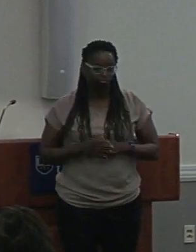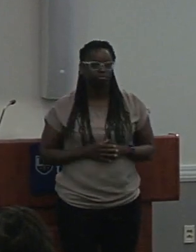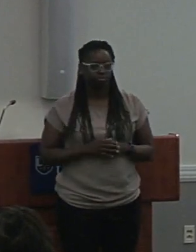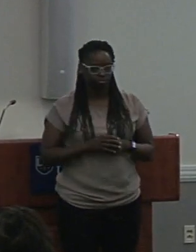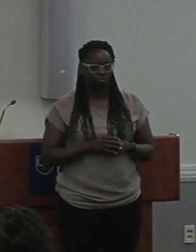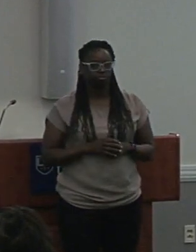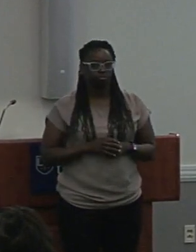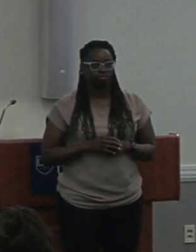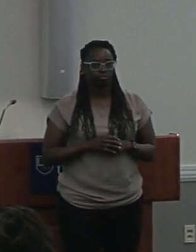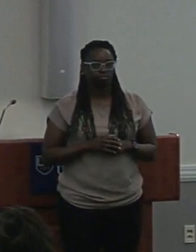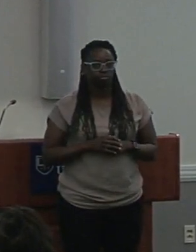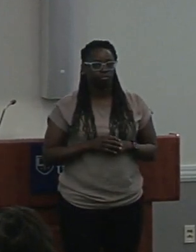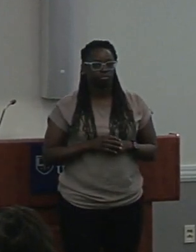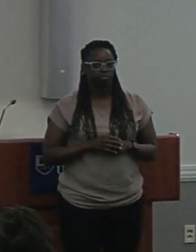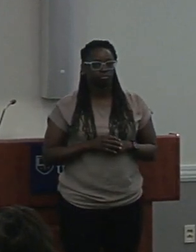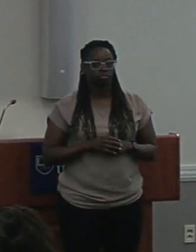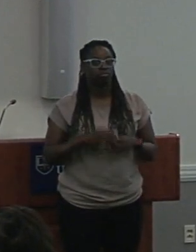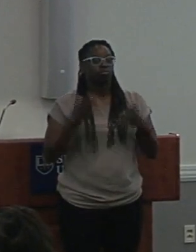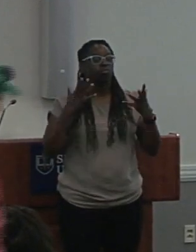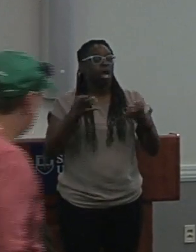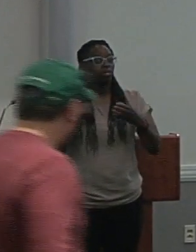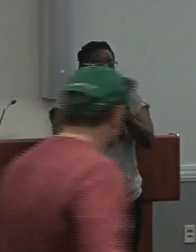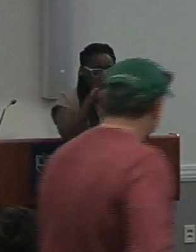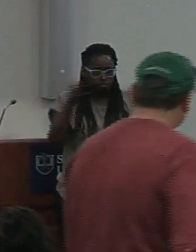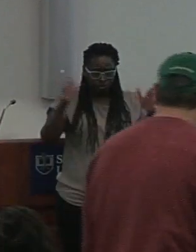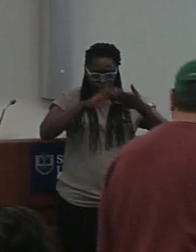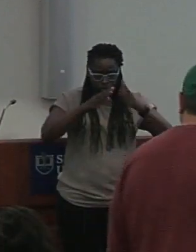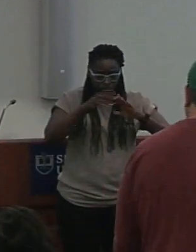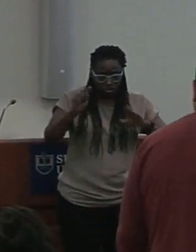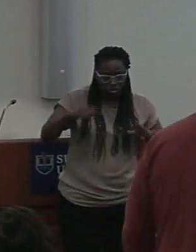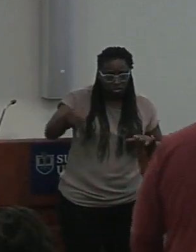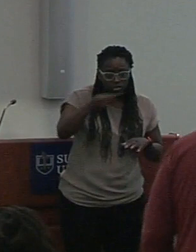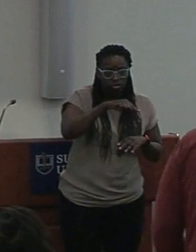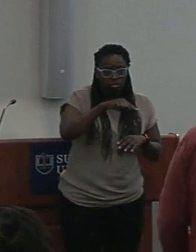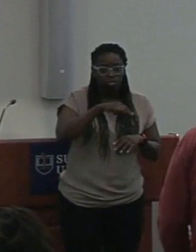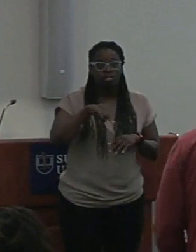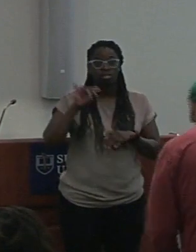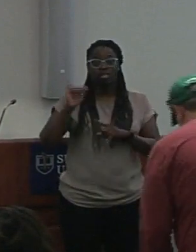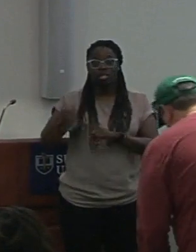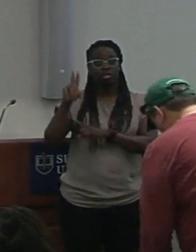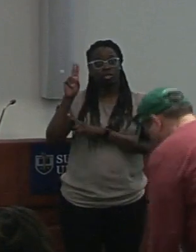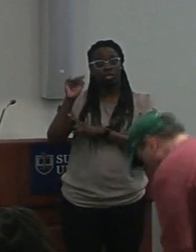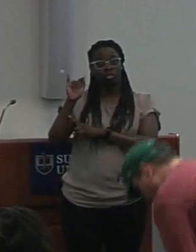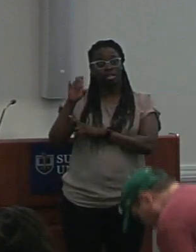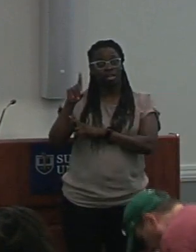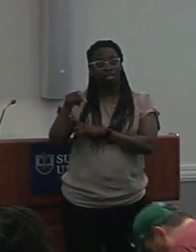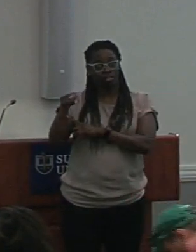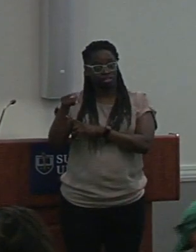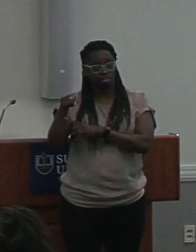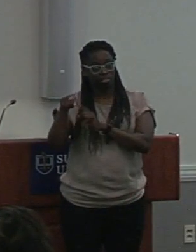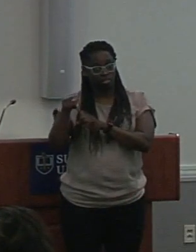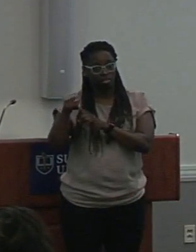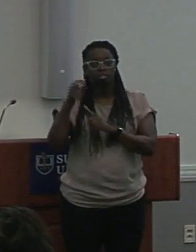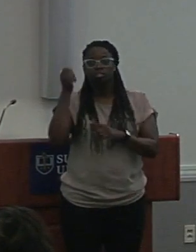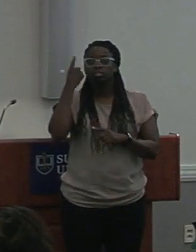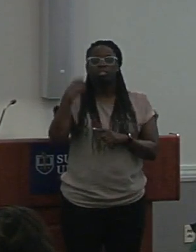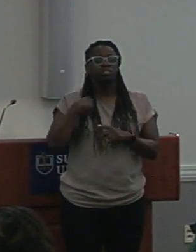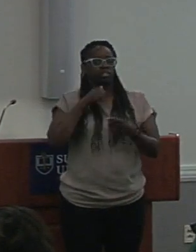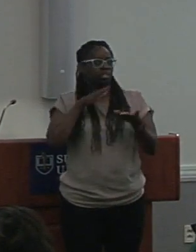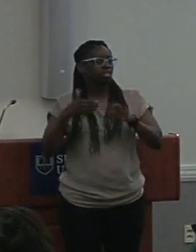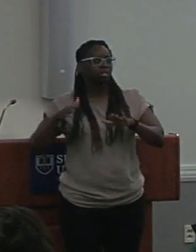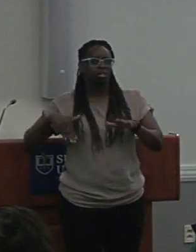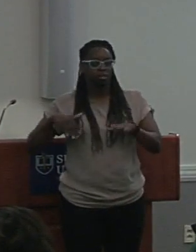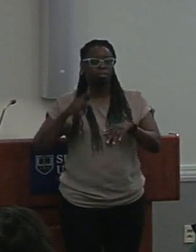community know that United Spinal and Not Dead Yet has filed a federal lawsuit